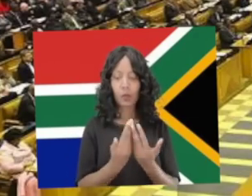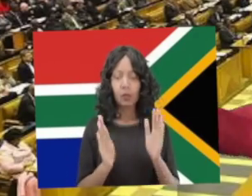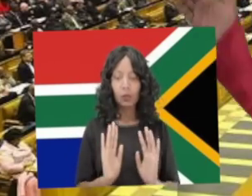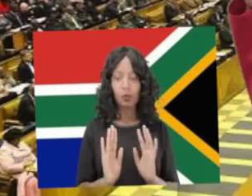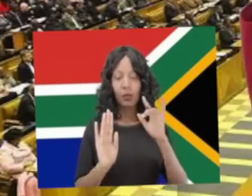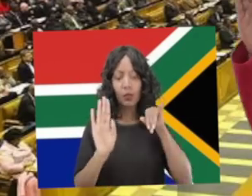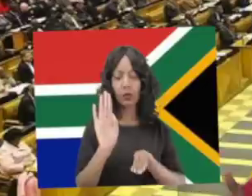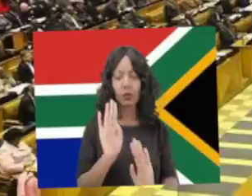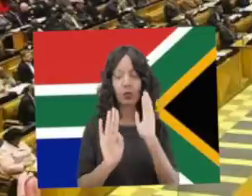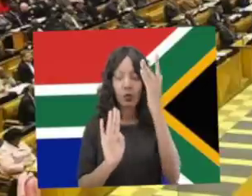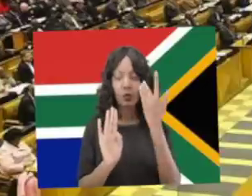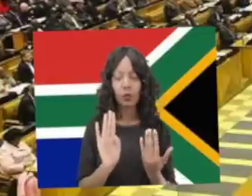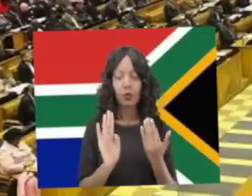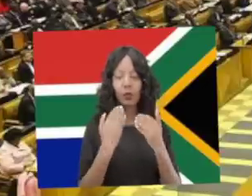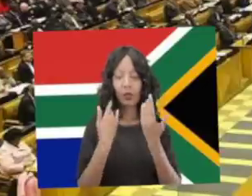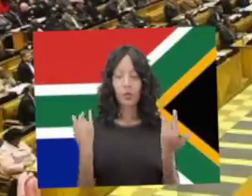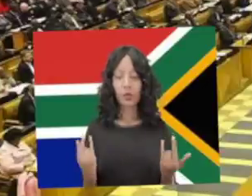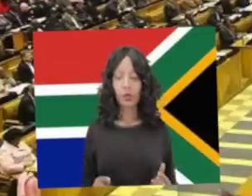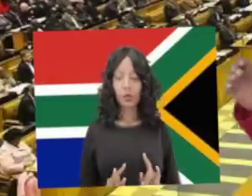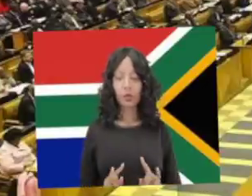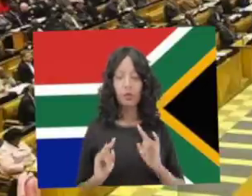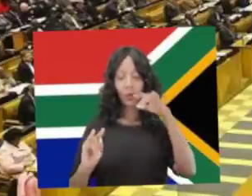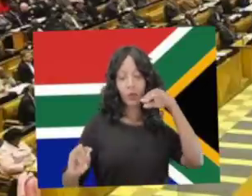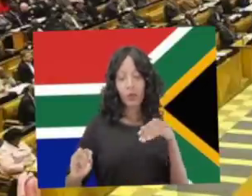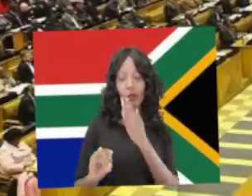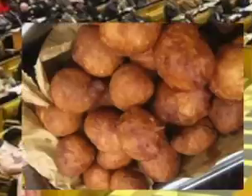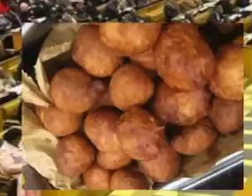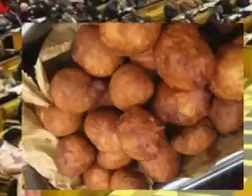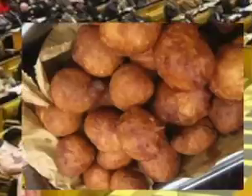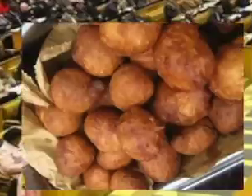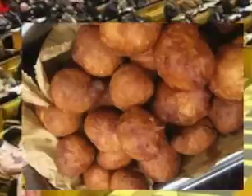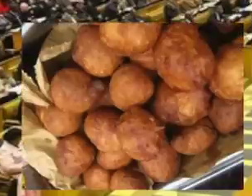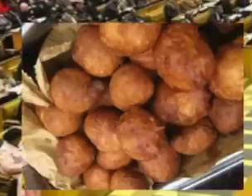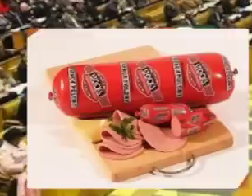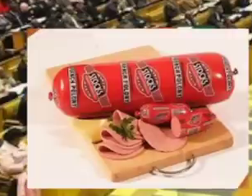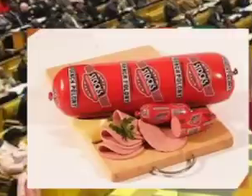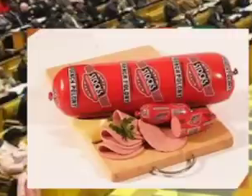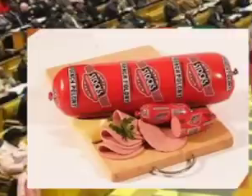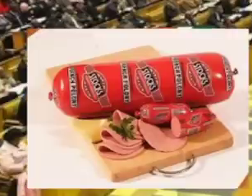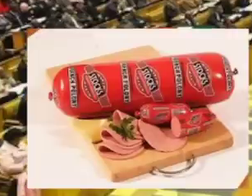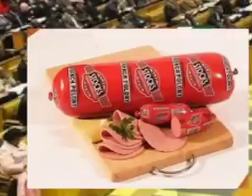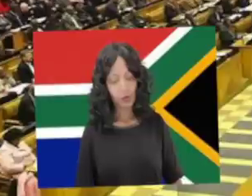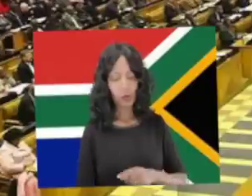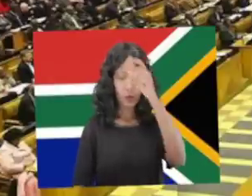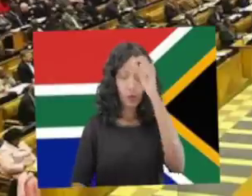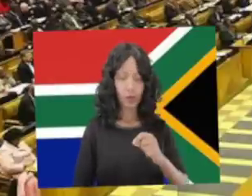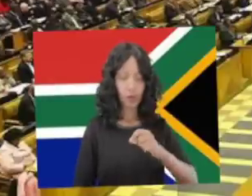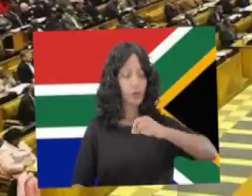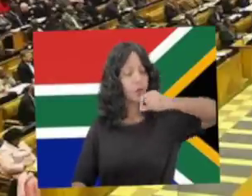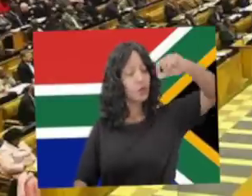enjoy, that they can identify with. You must give us Magwinya flavored or Poloni